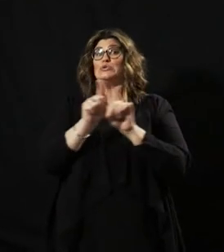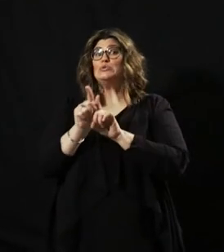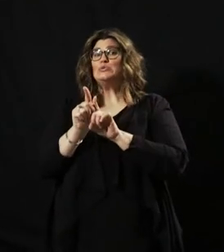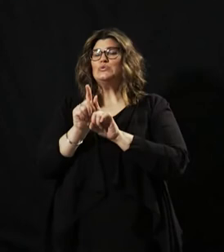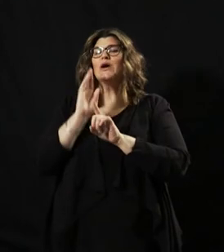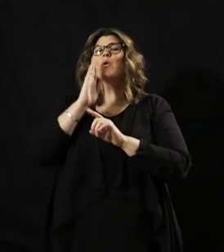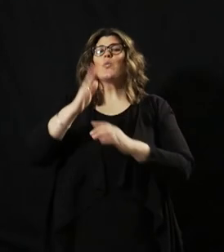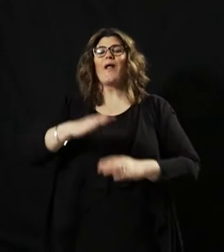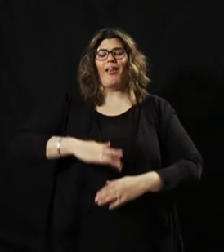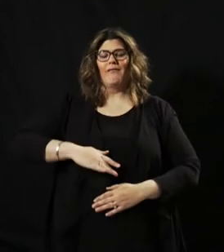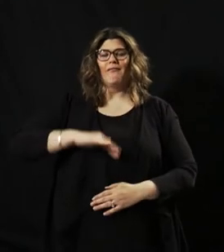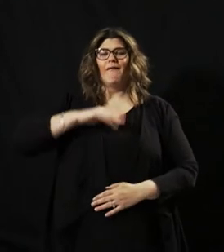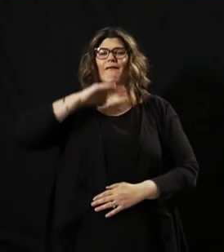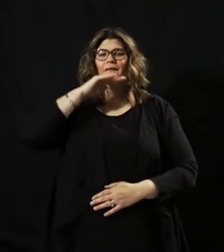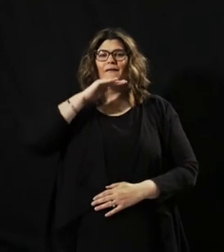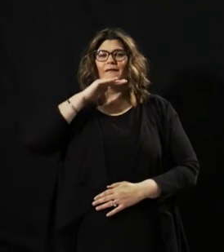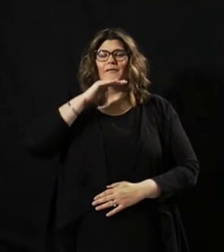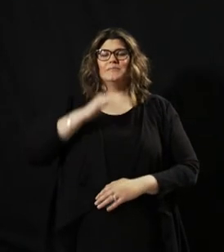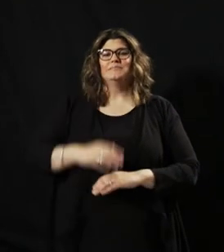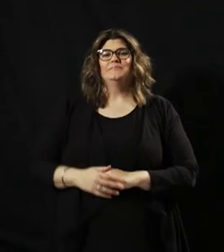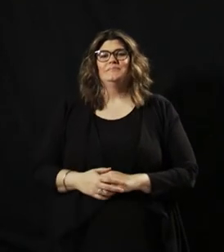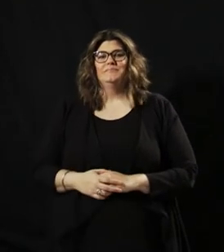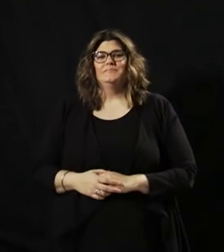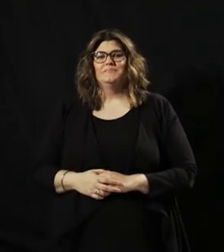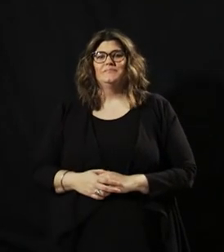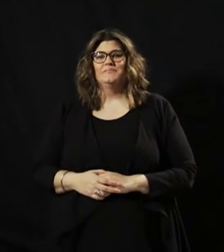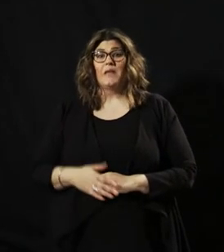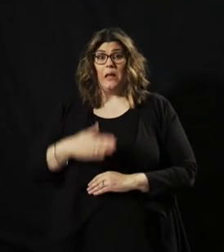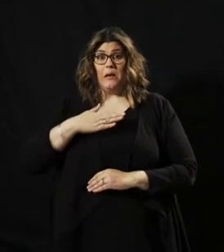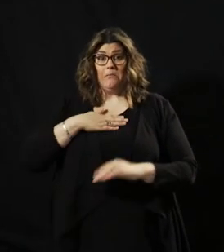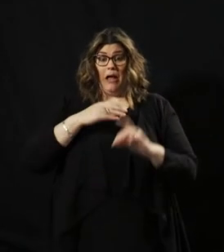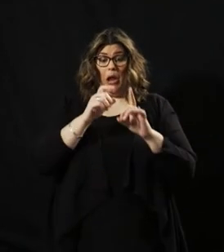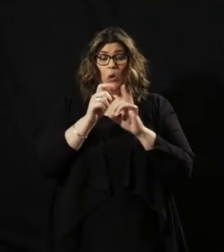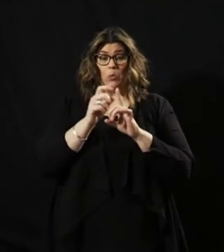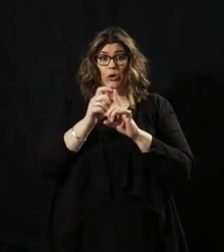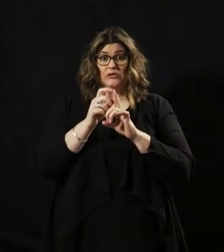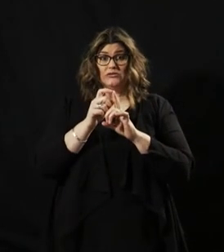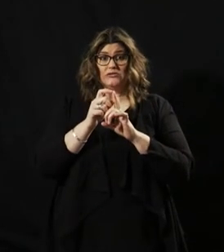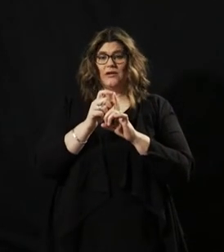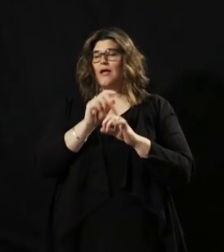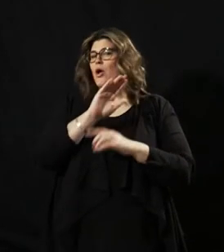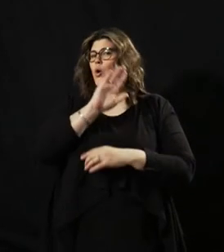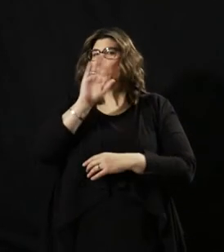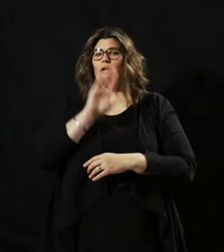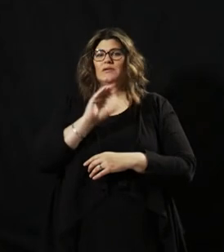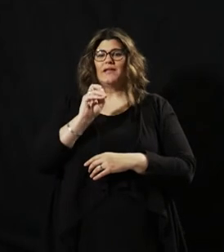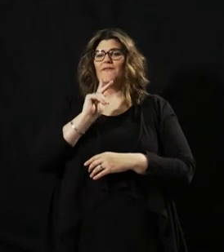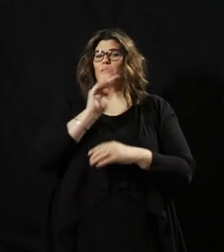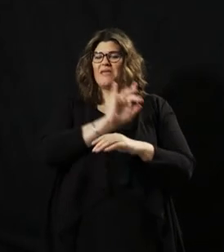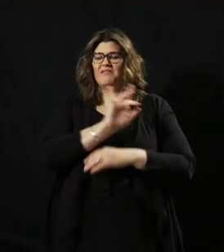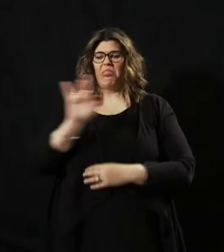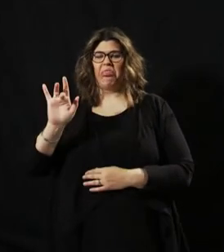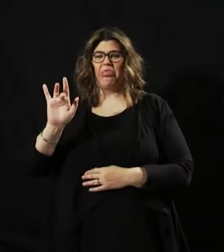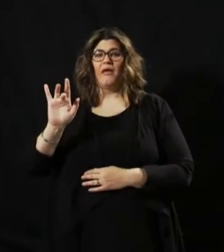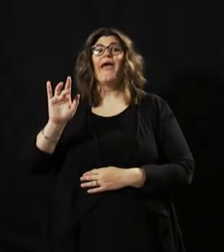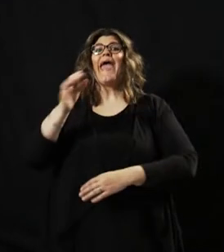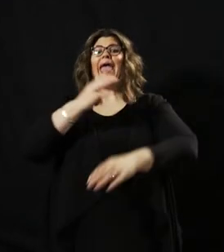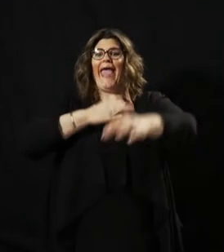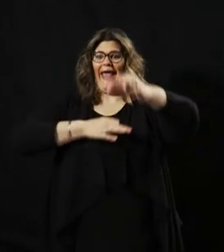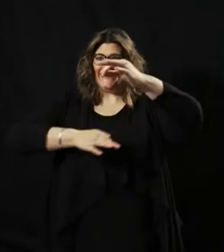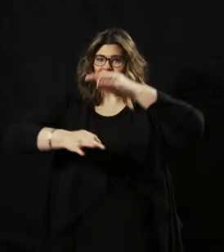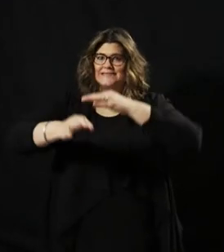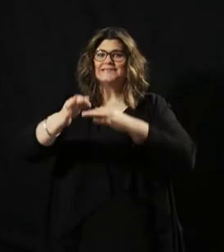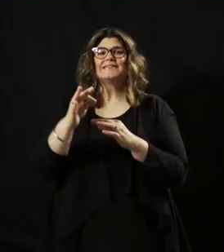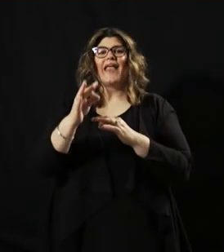forth from my mouth. My word shall not return to me void, but shall do